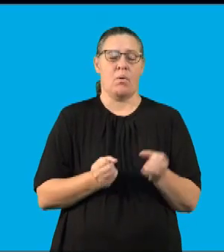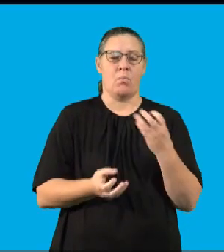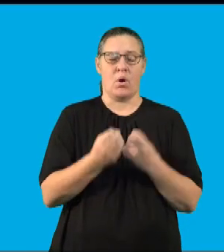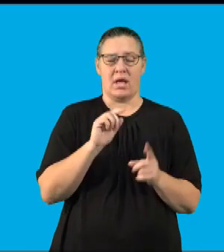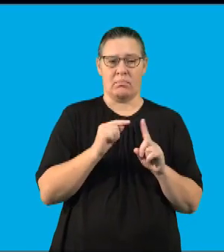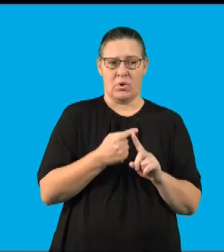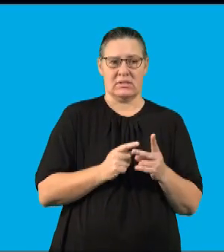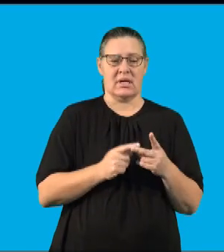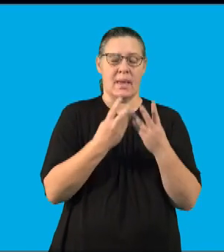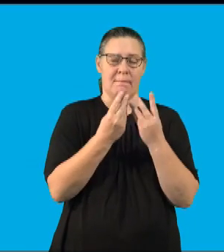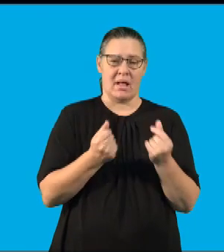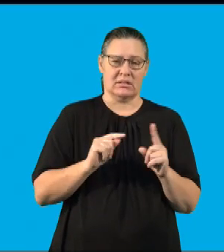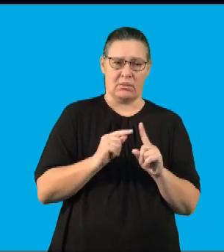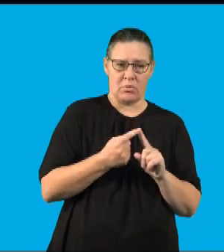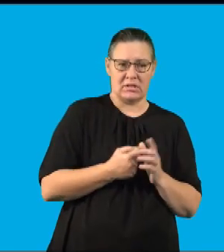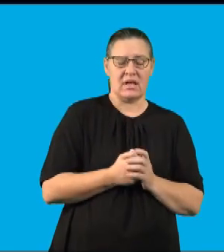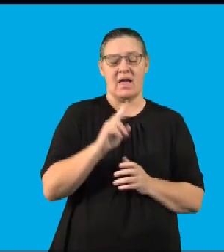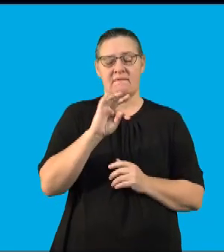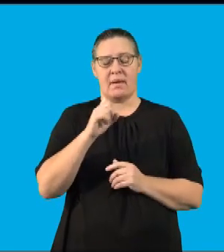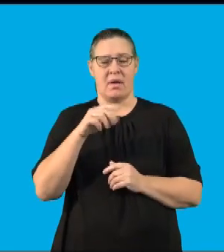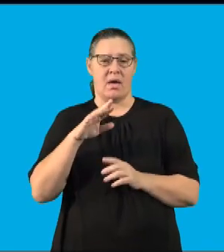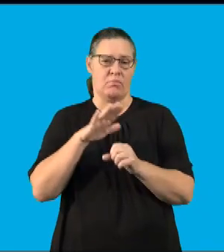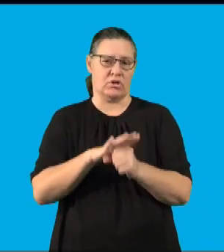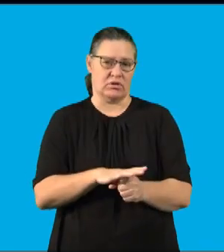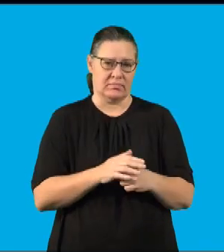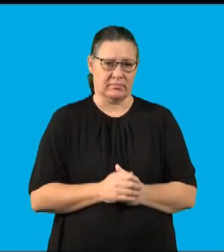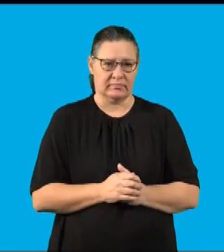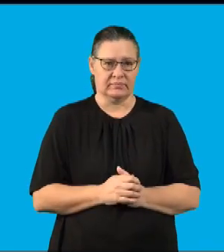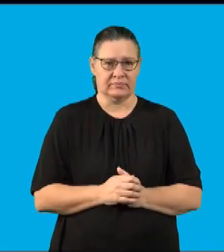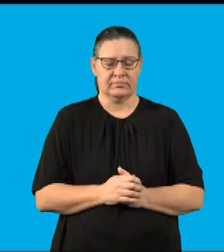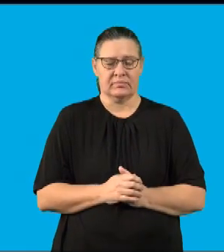as boiling point, melting point, and vapor pressure as well.